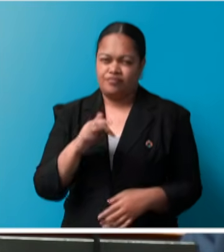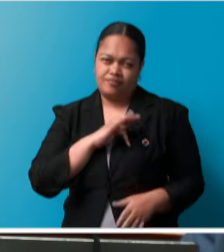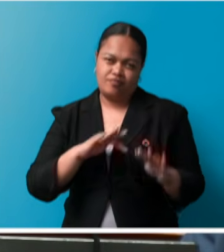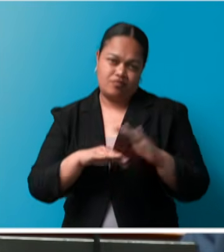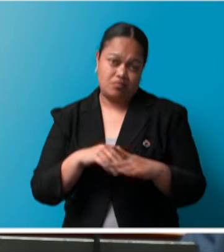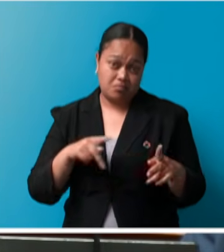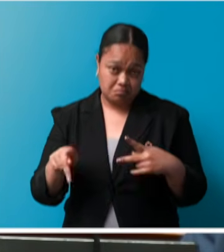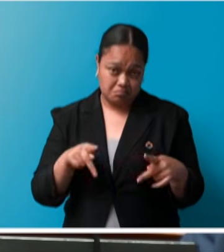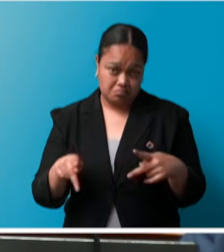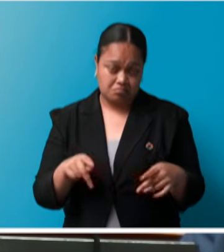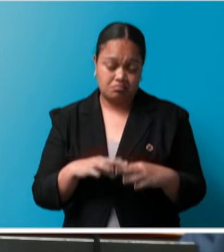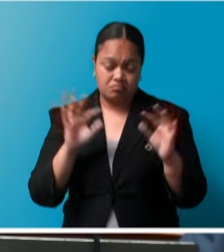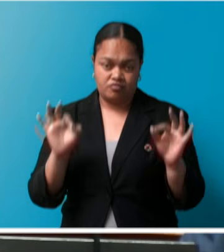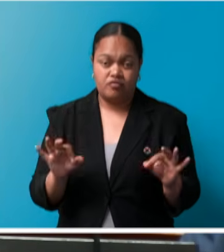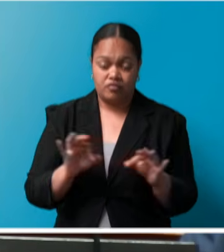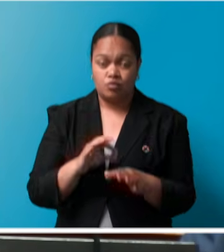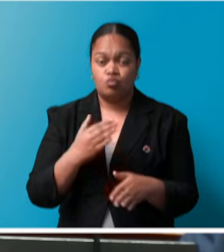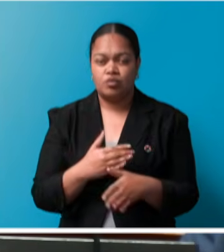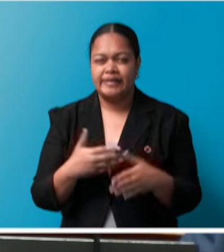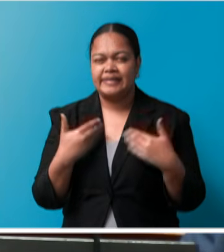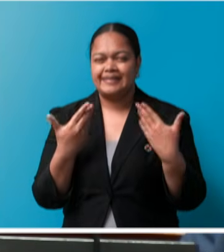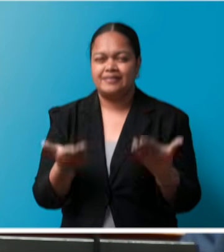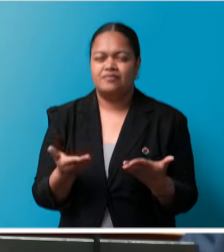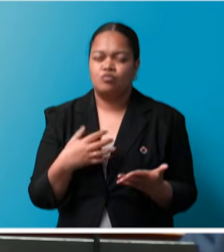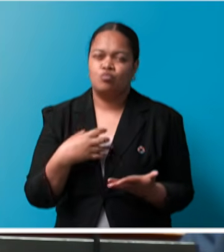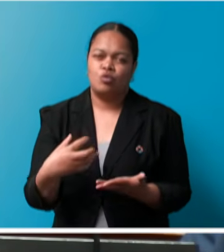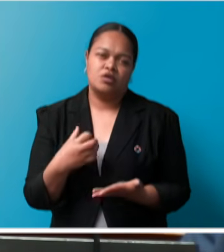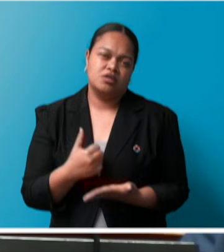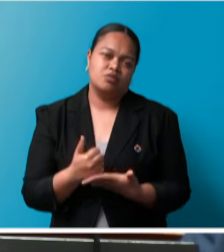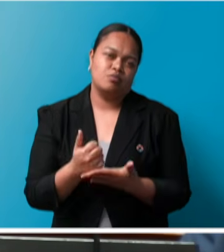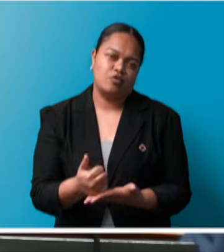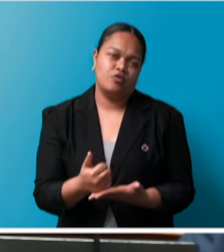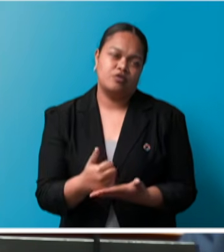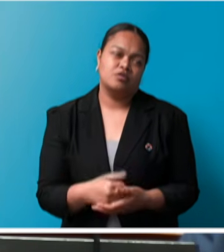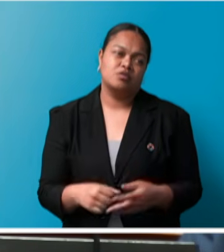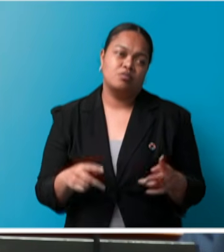framework to provide focused support to underperforming